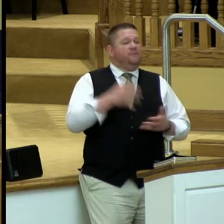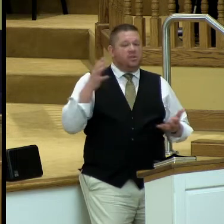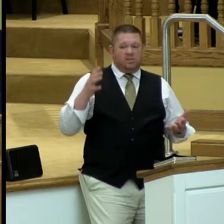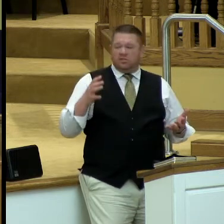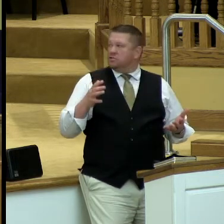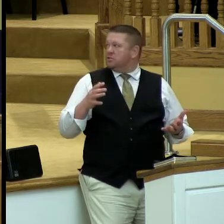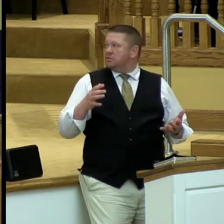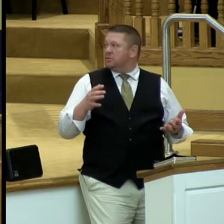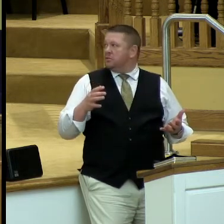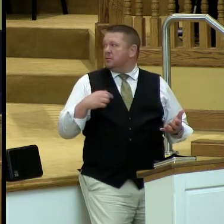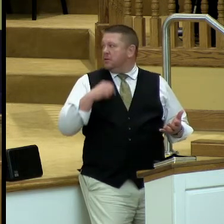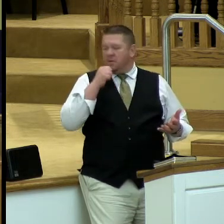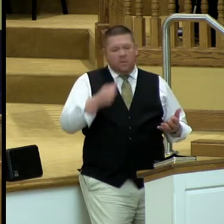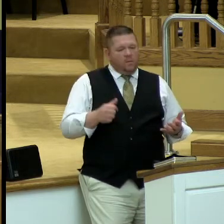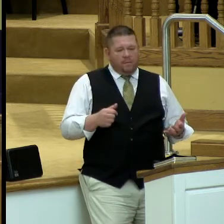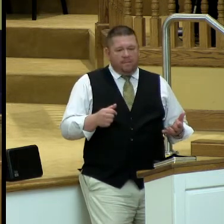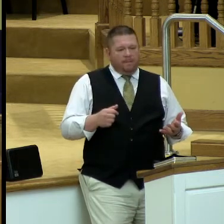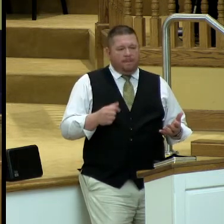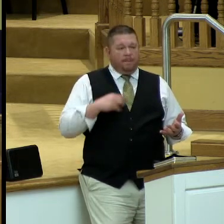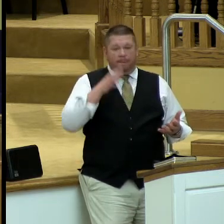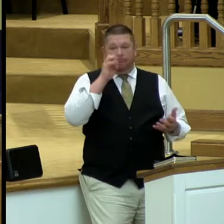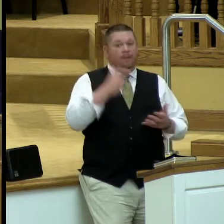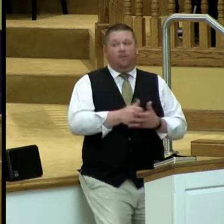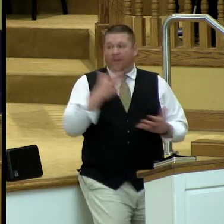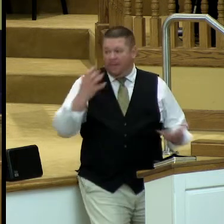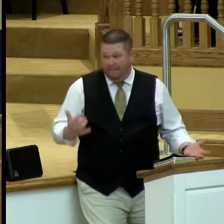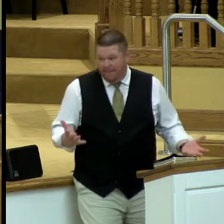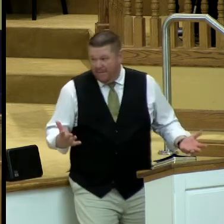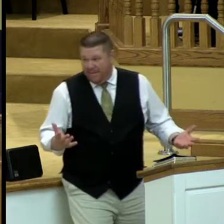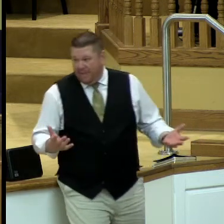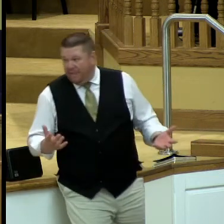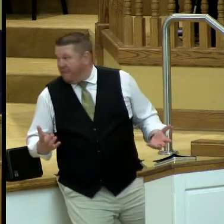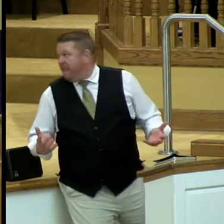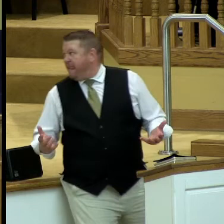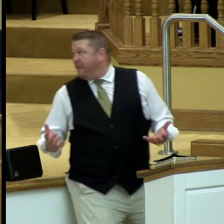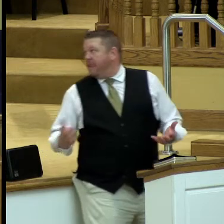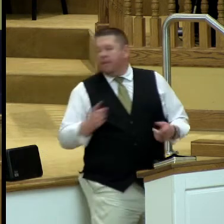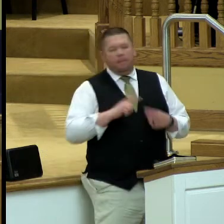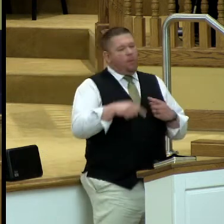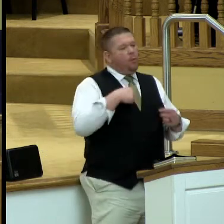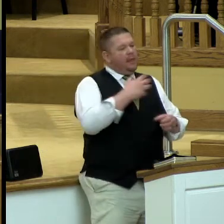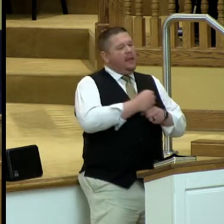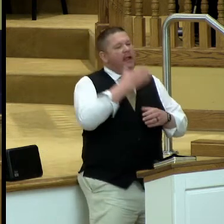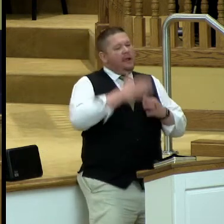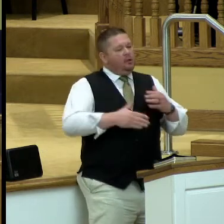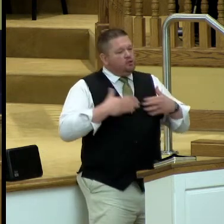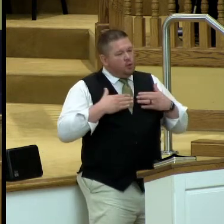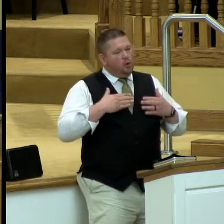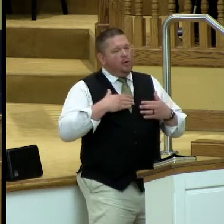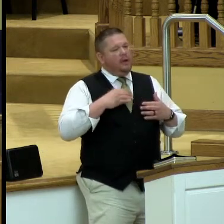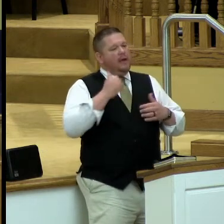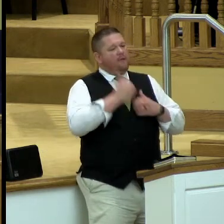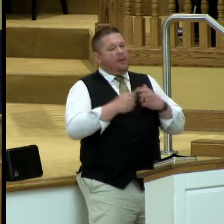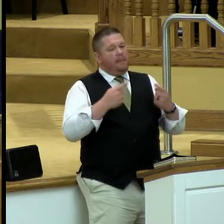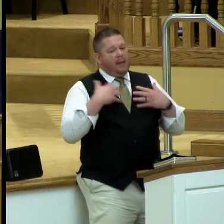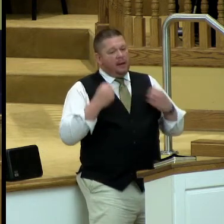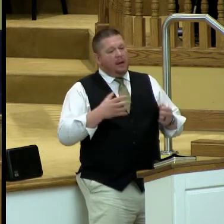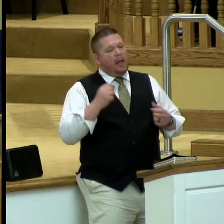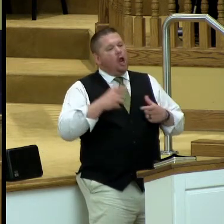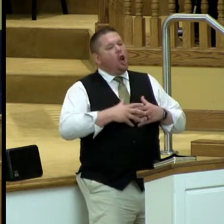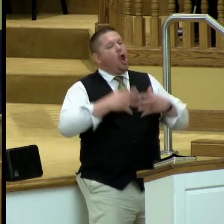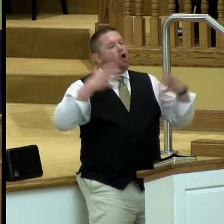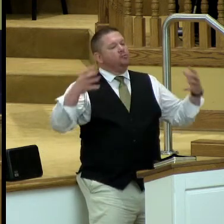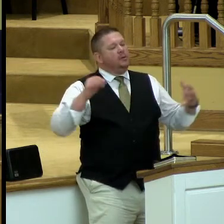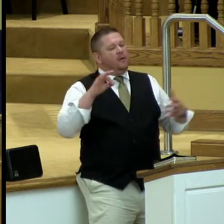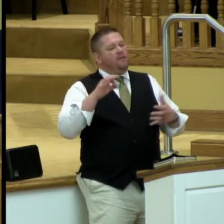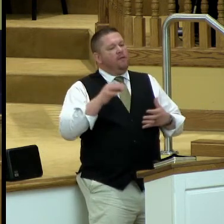rich. I don't, or we would be rich, right? But we get endless joy, every pain healed, and